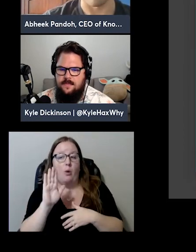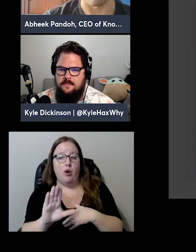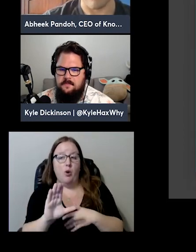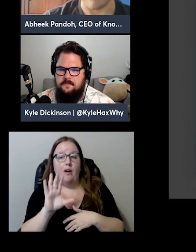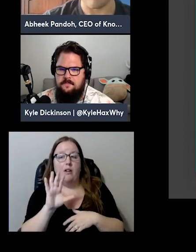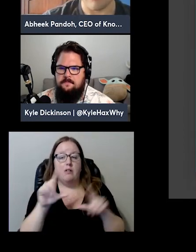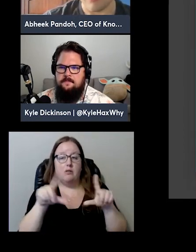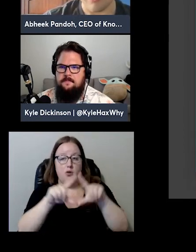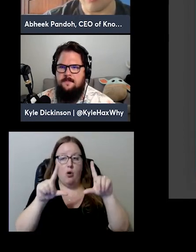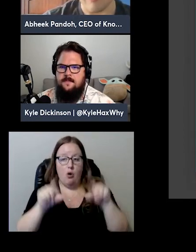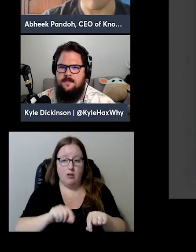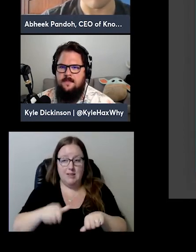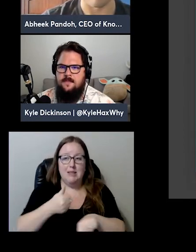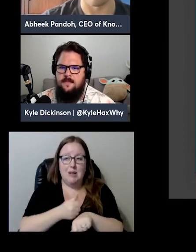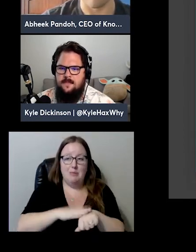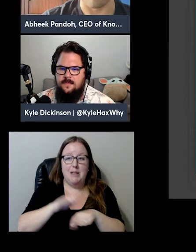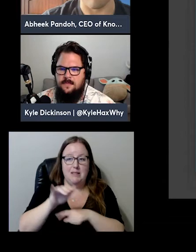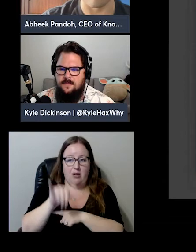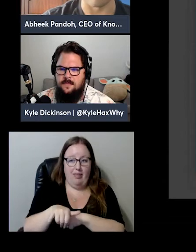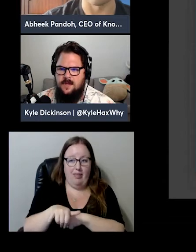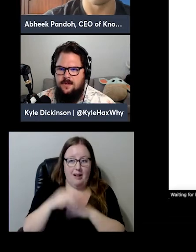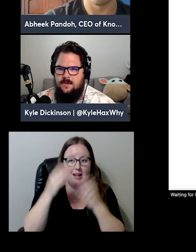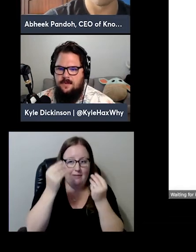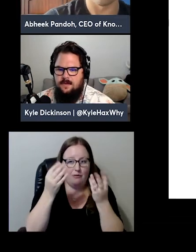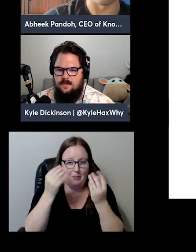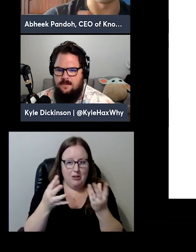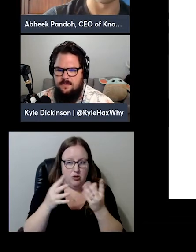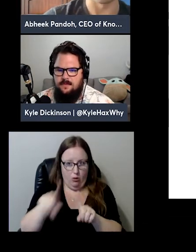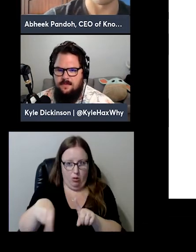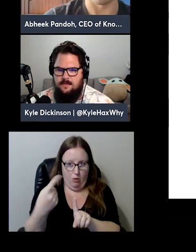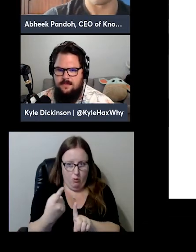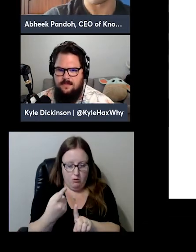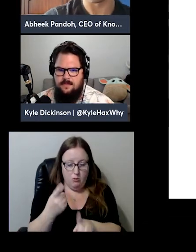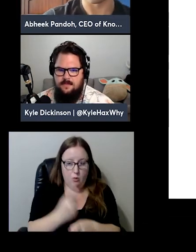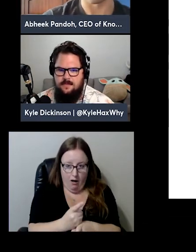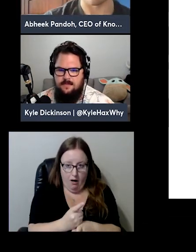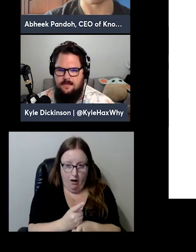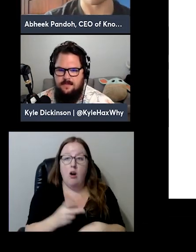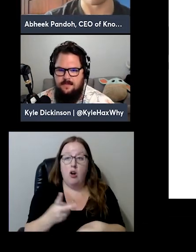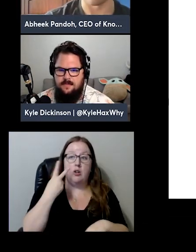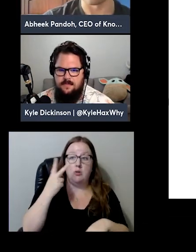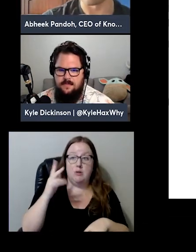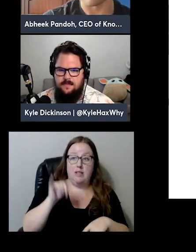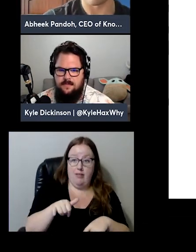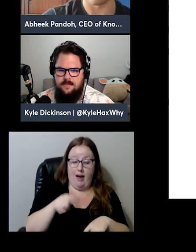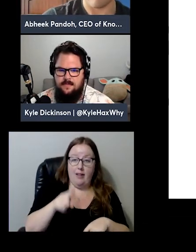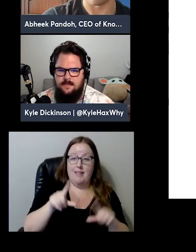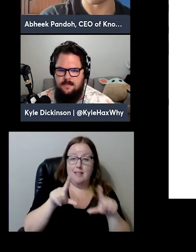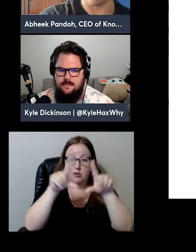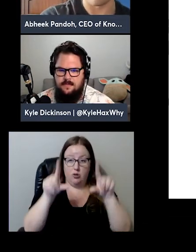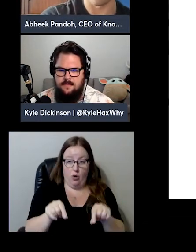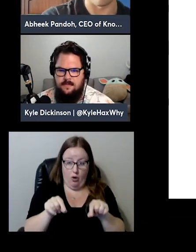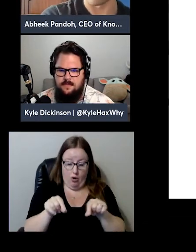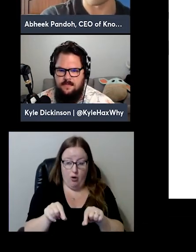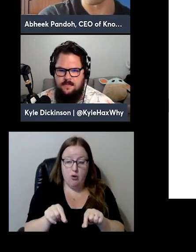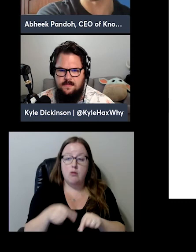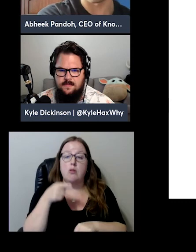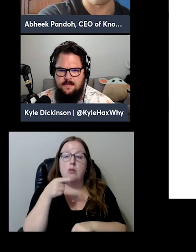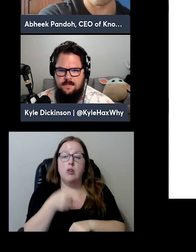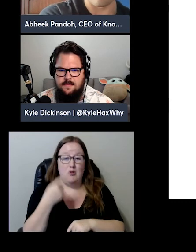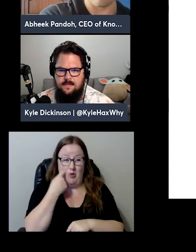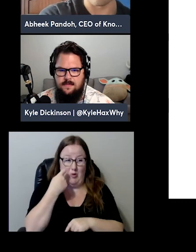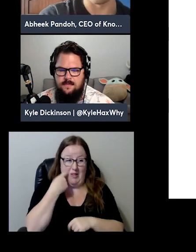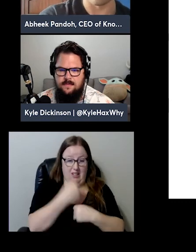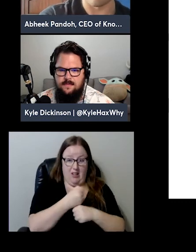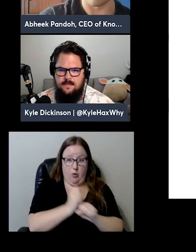based on that information alone, right? And once you see that, like, this is the flashcard that you just had created, like Note